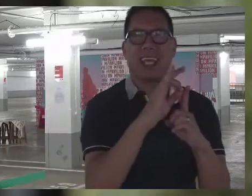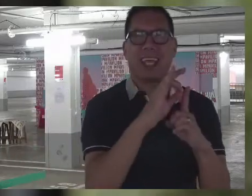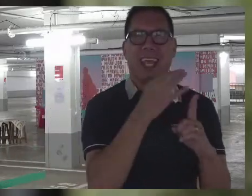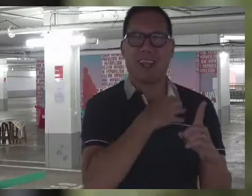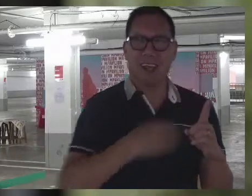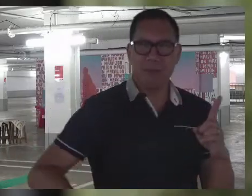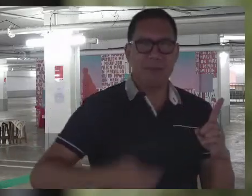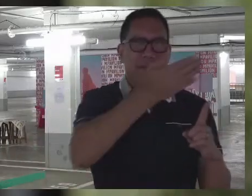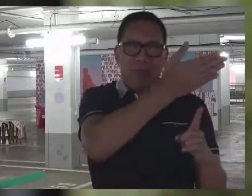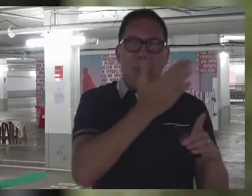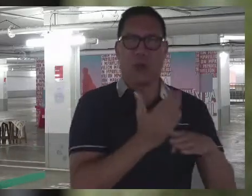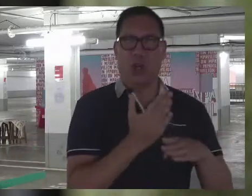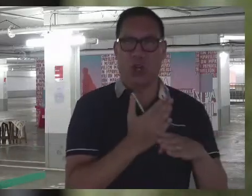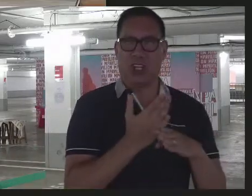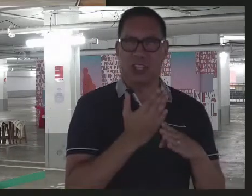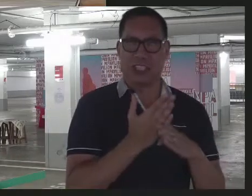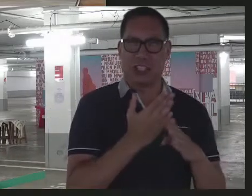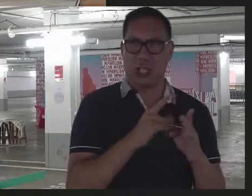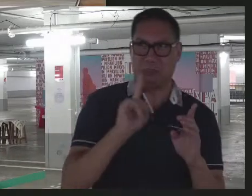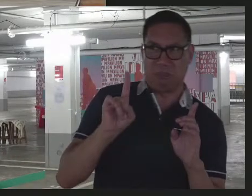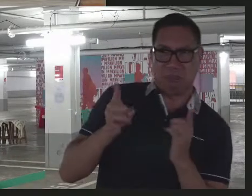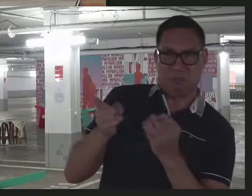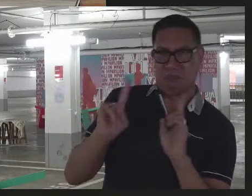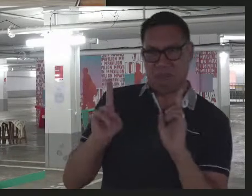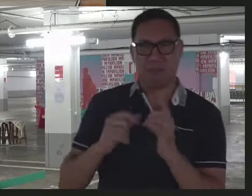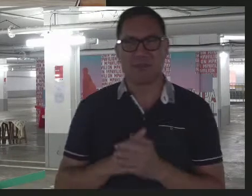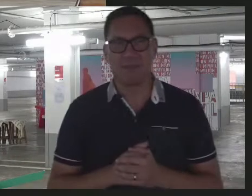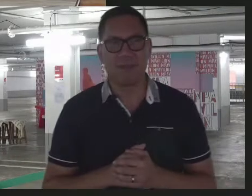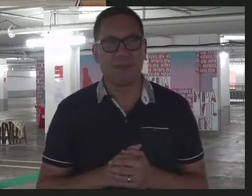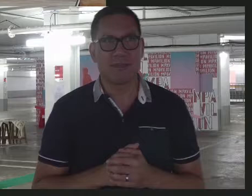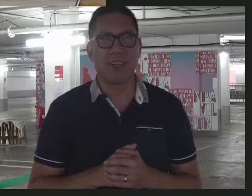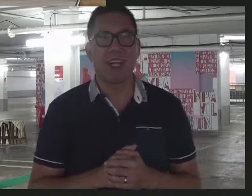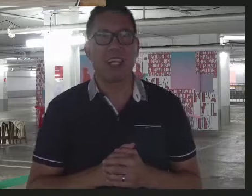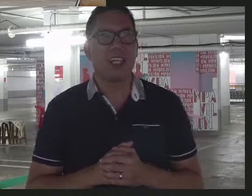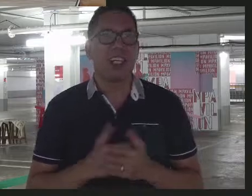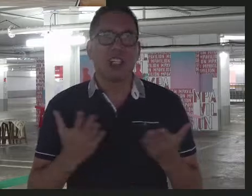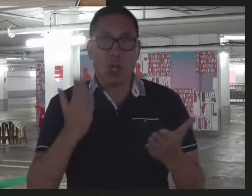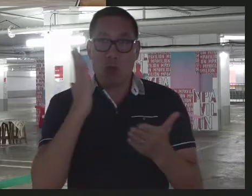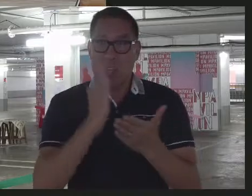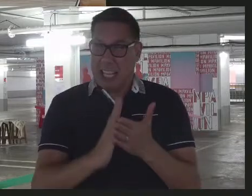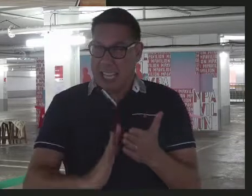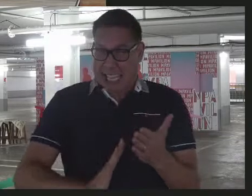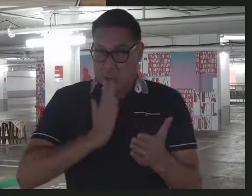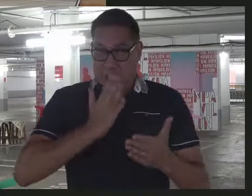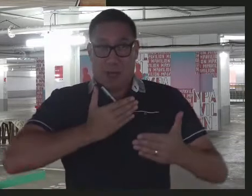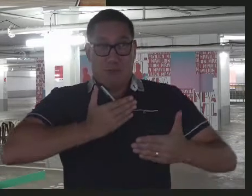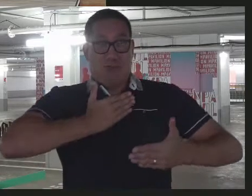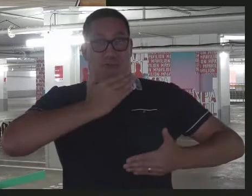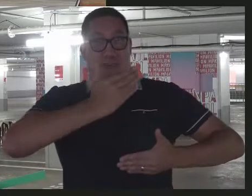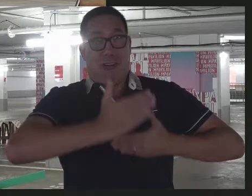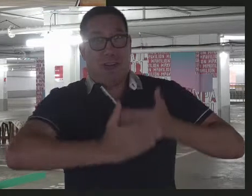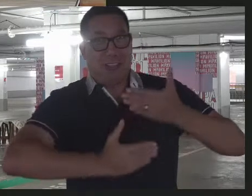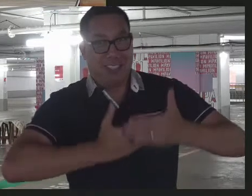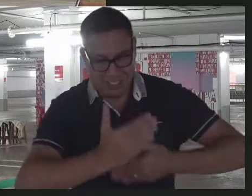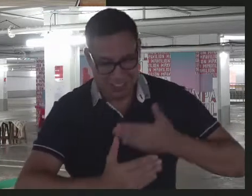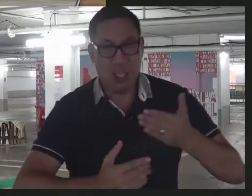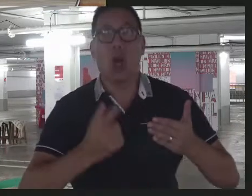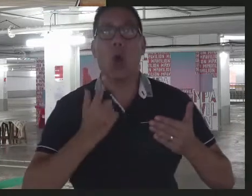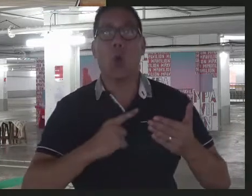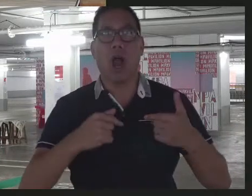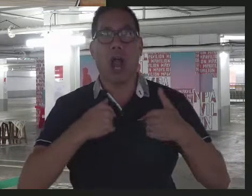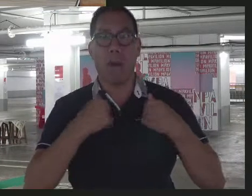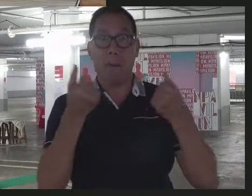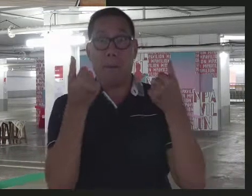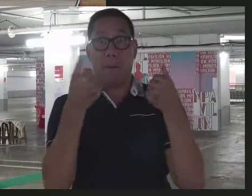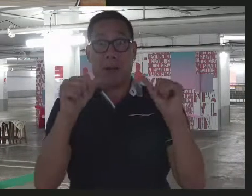of the work. But so it wasn't such an interesting process because I actually got to get